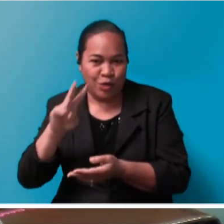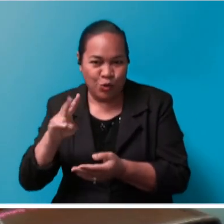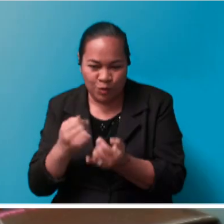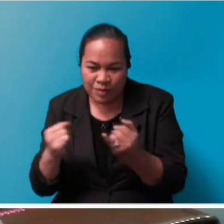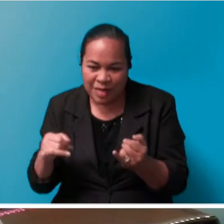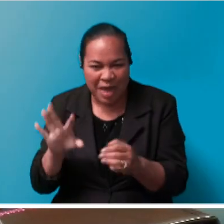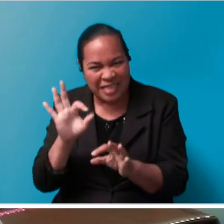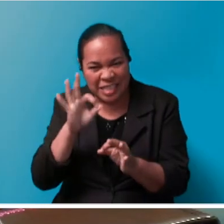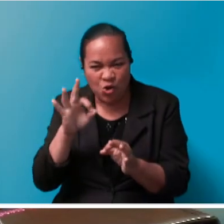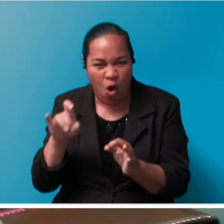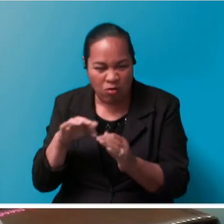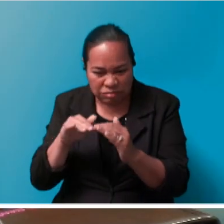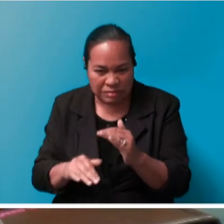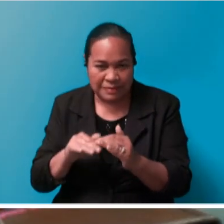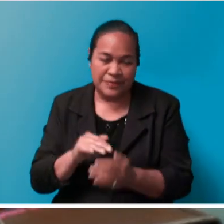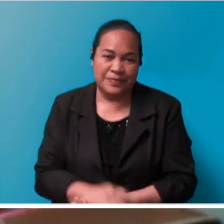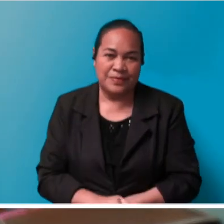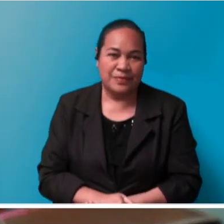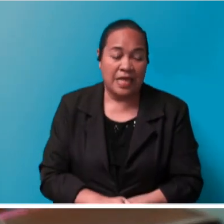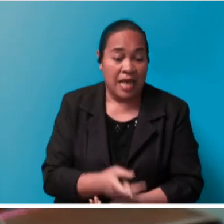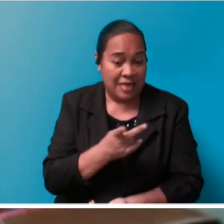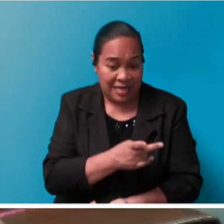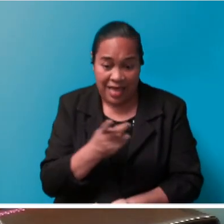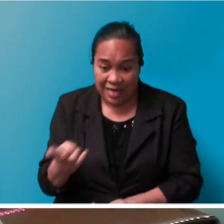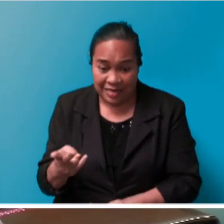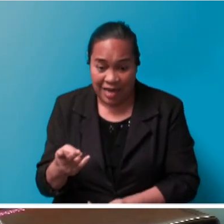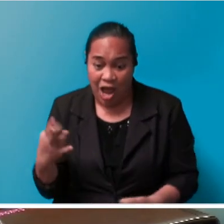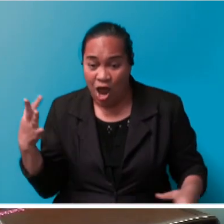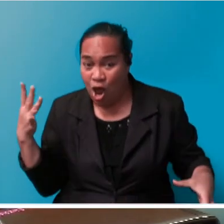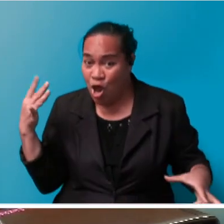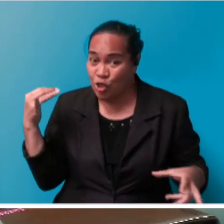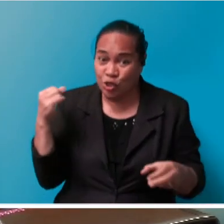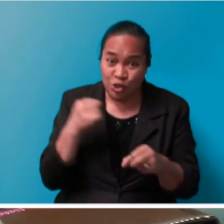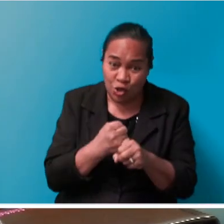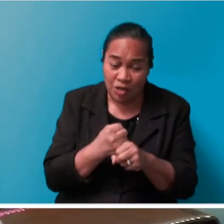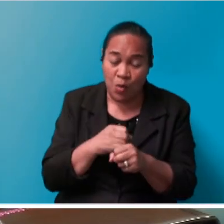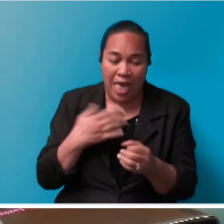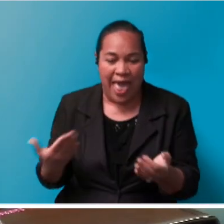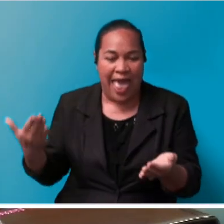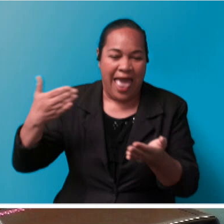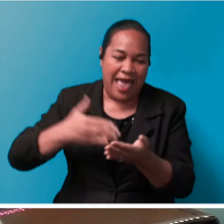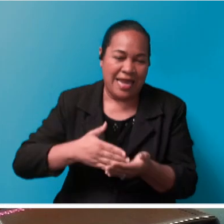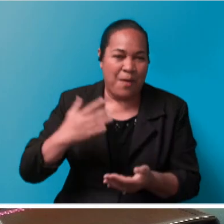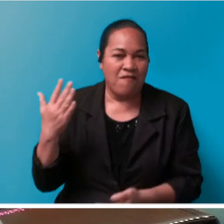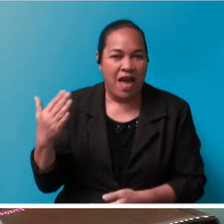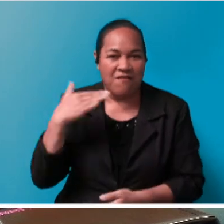rated, that in total, we are adding about $500